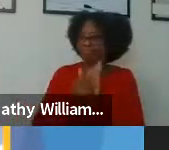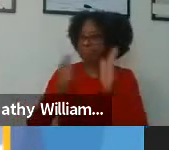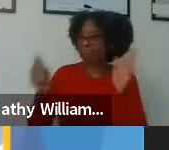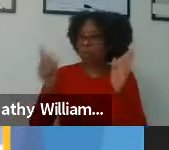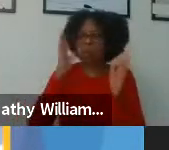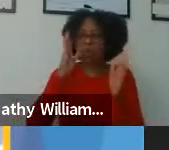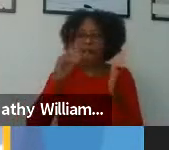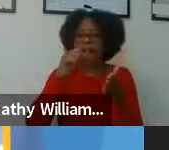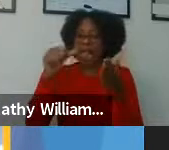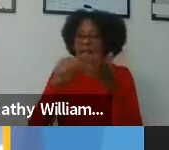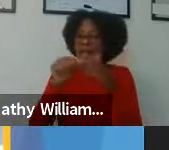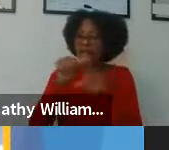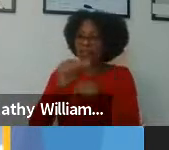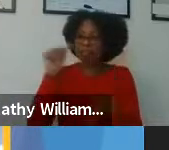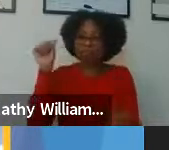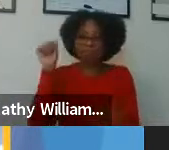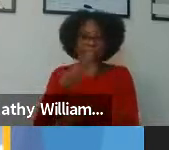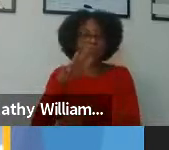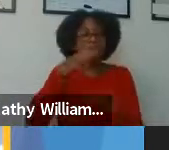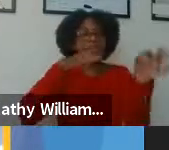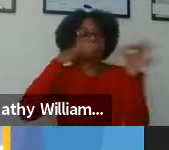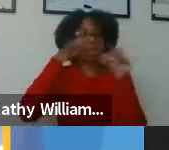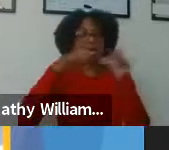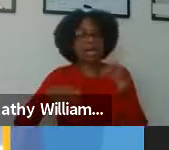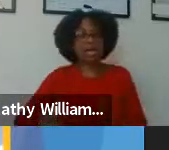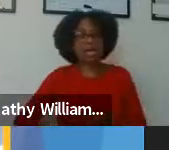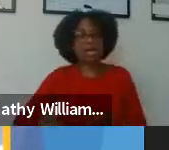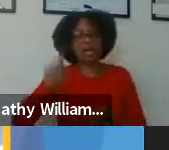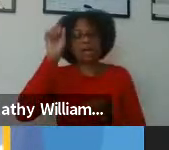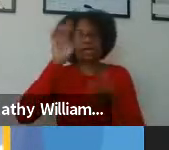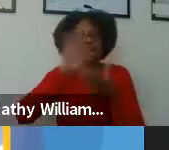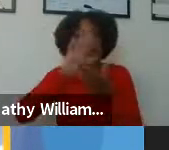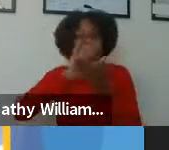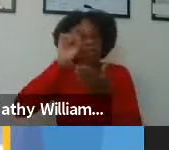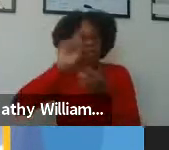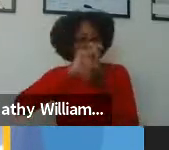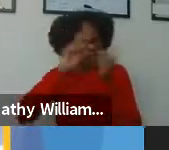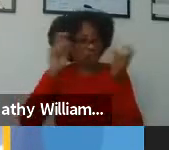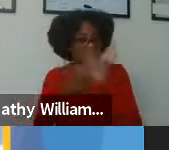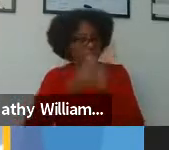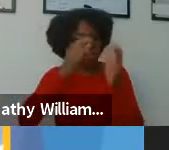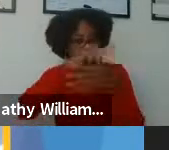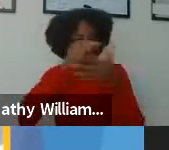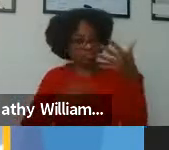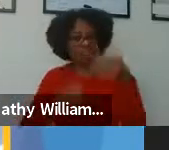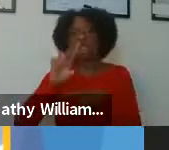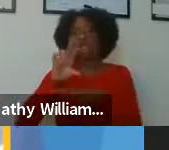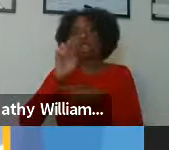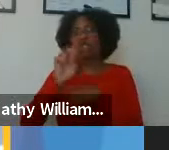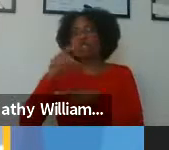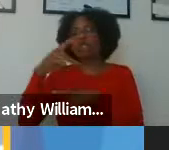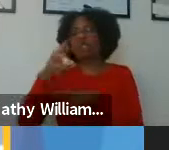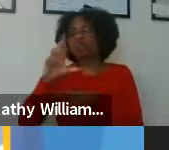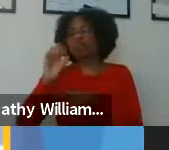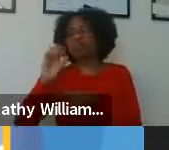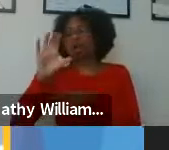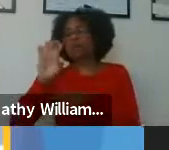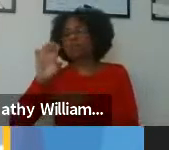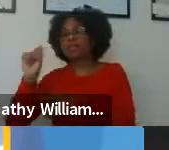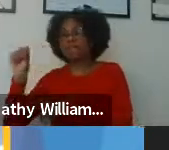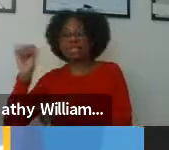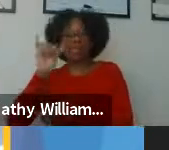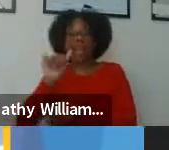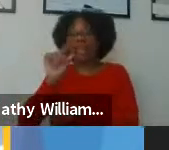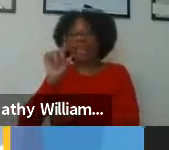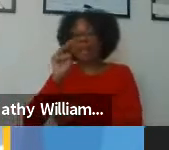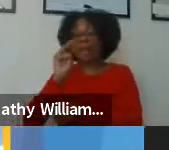letter outlining the corrective action a school must take. Due process is an administrative hearing, in some ways similar